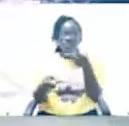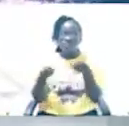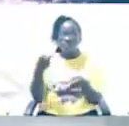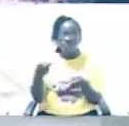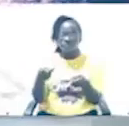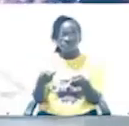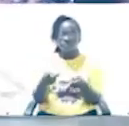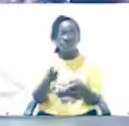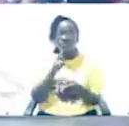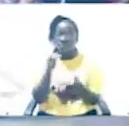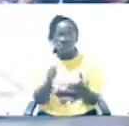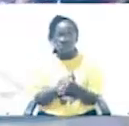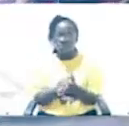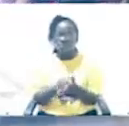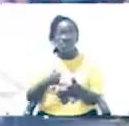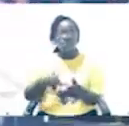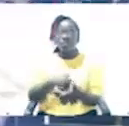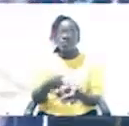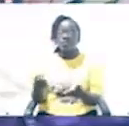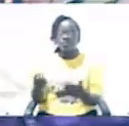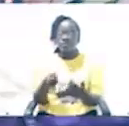my heart lift a bit.